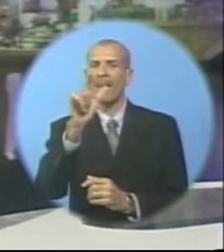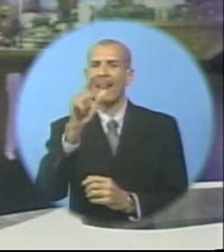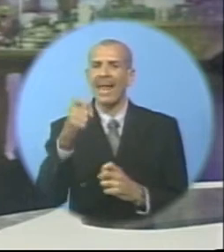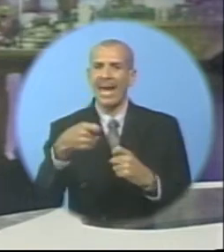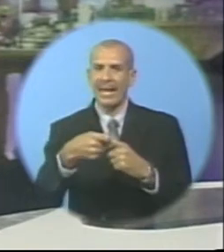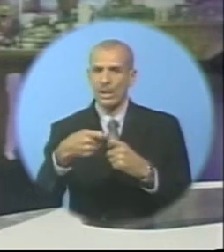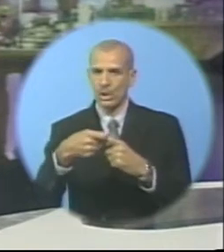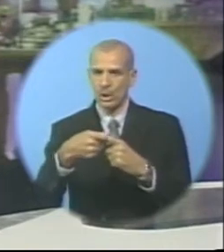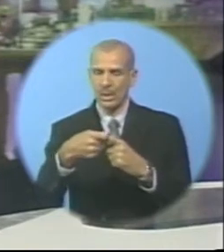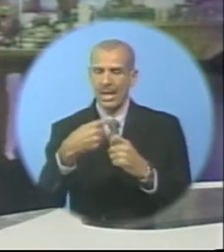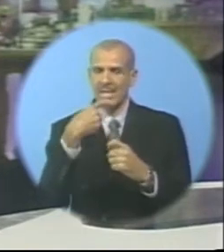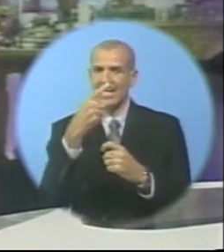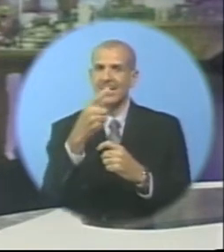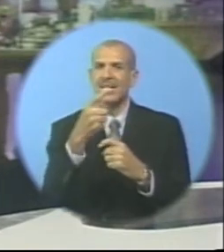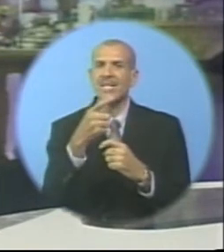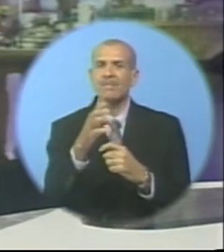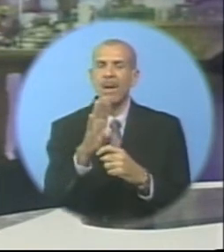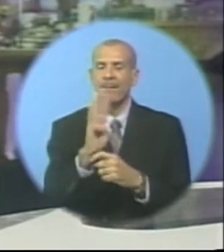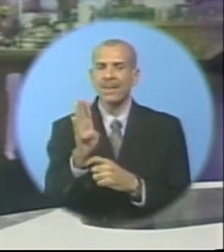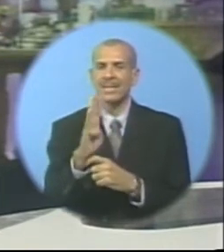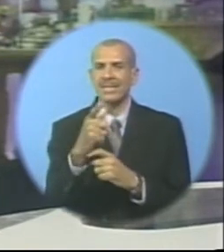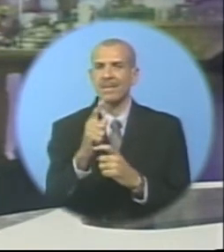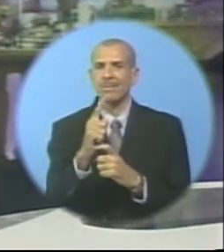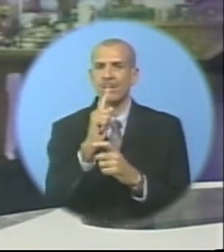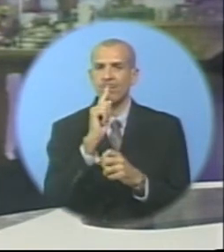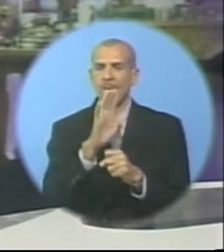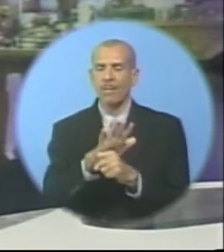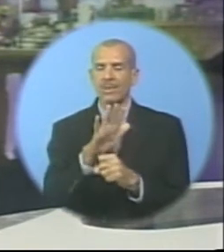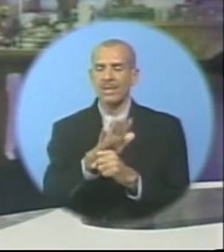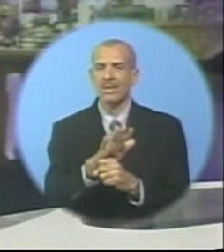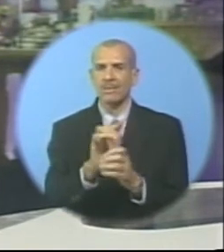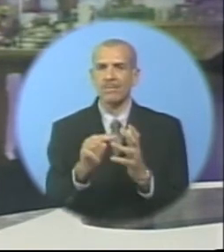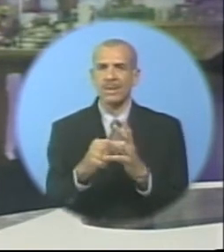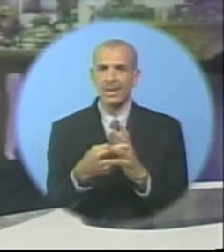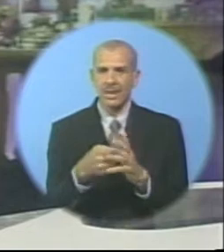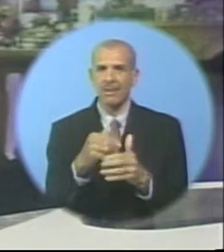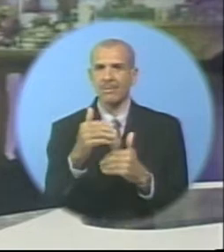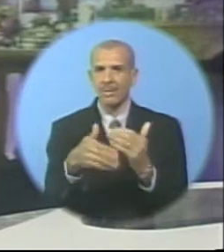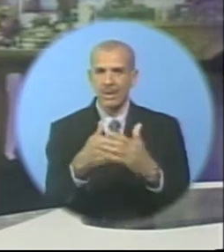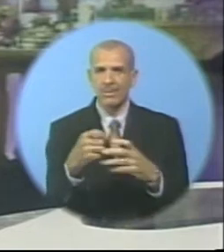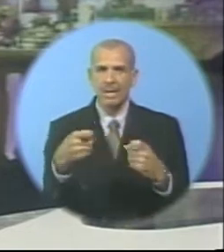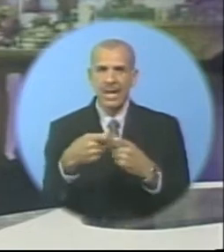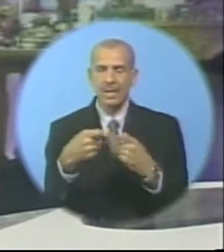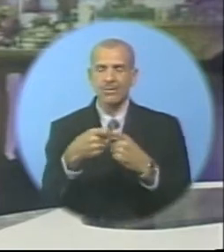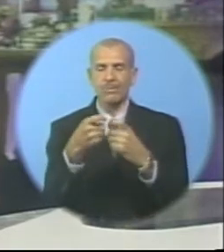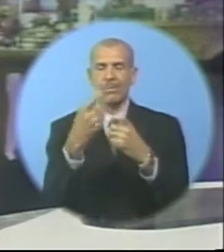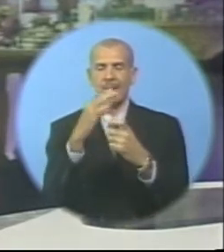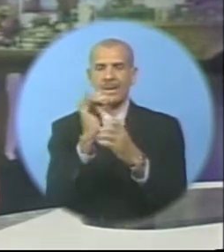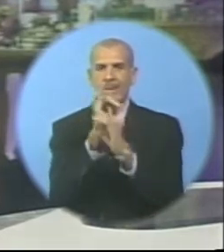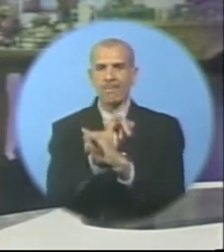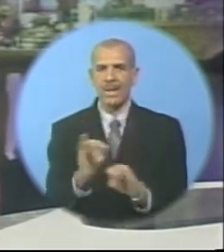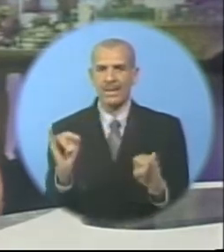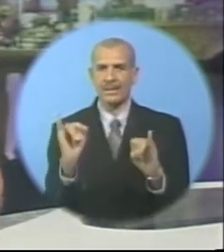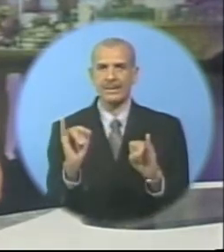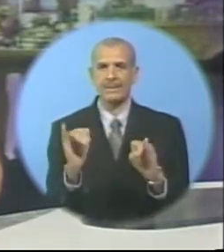says Barbados has already made a promising start towards energy independence.